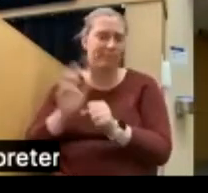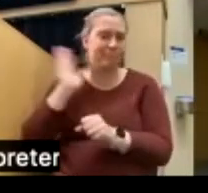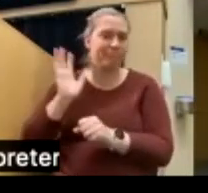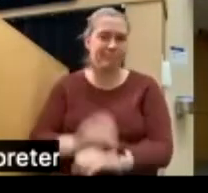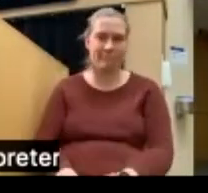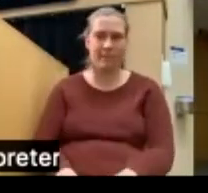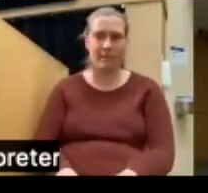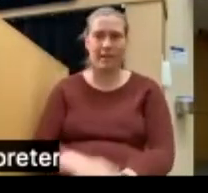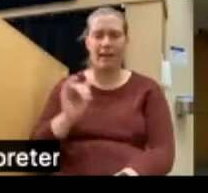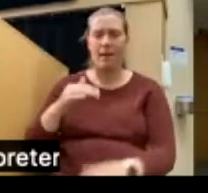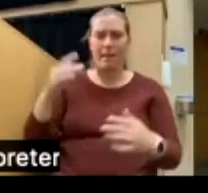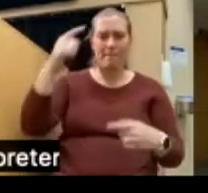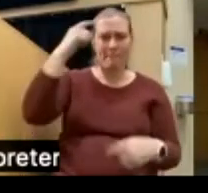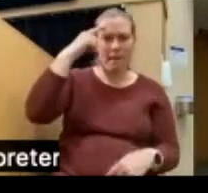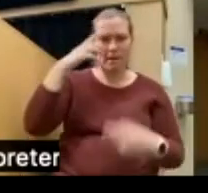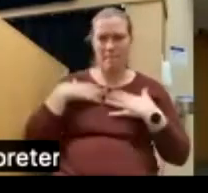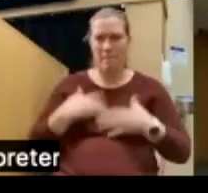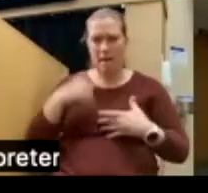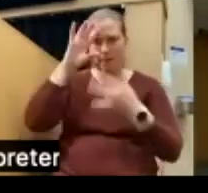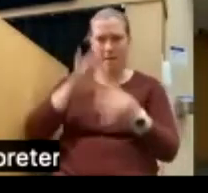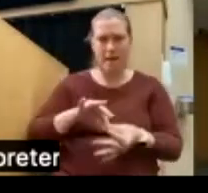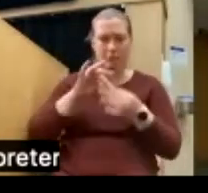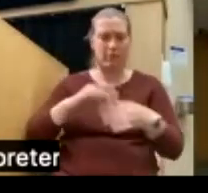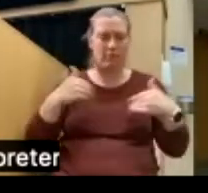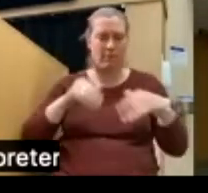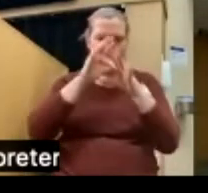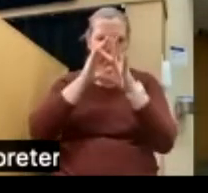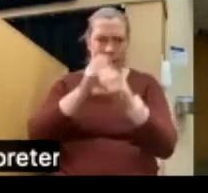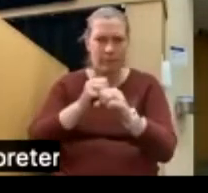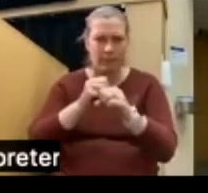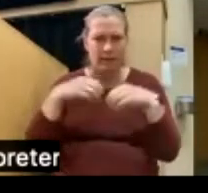this mind-body connection that's so fascinating and